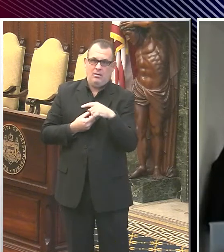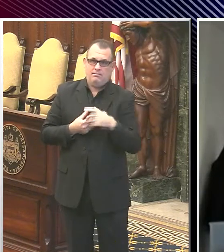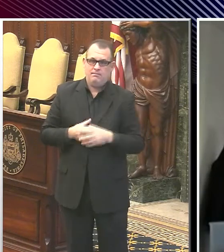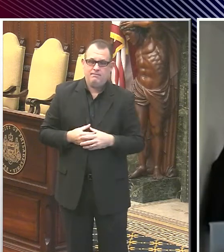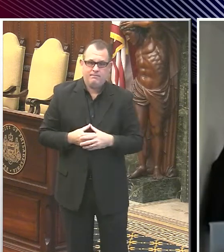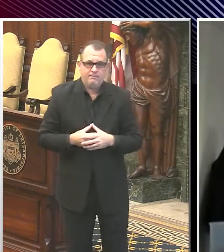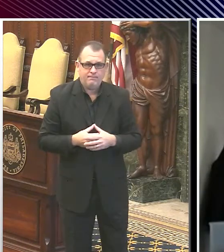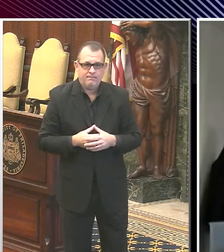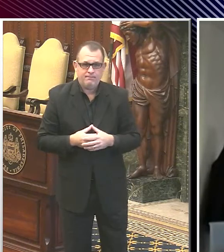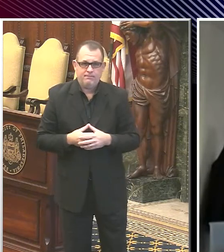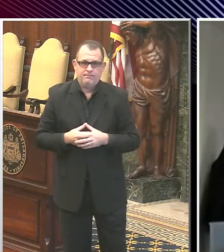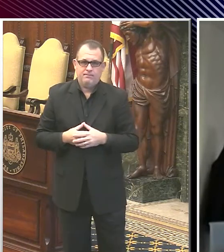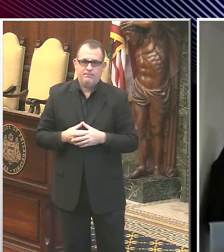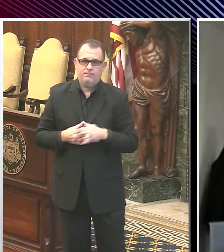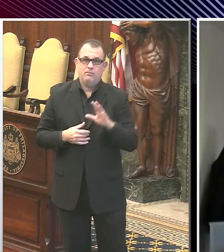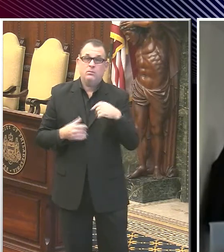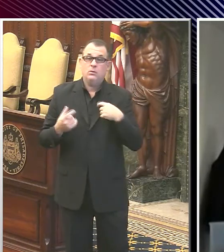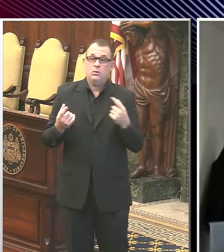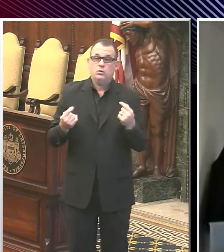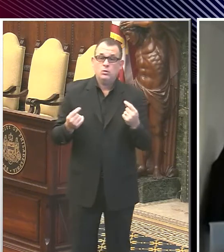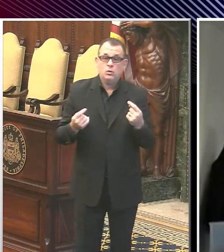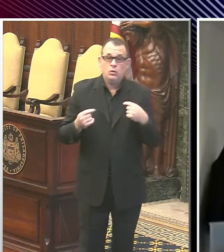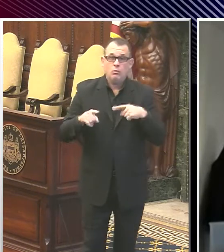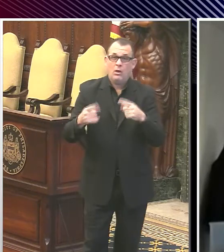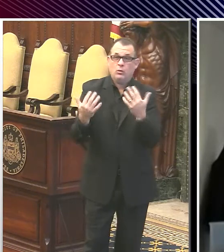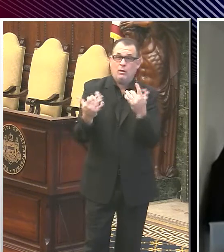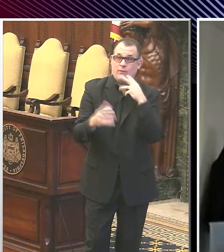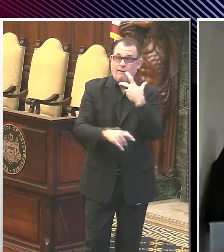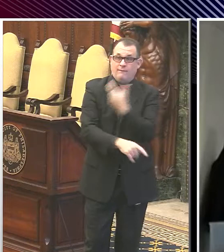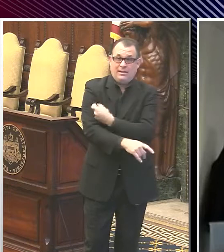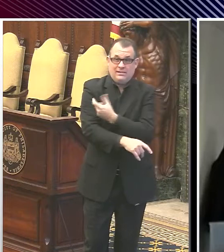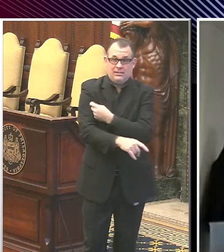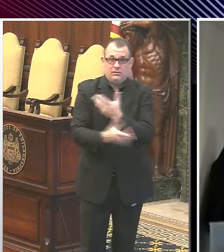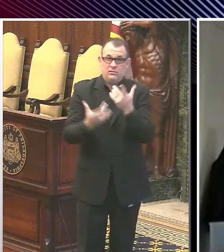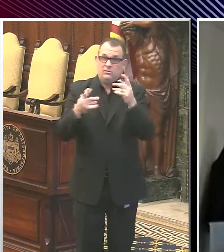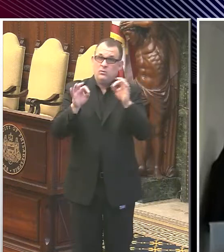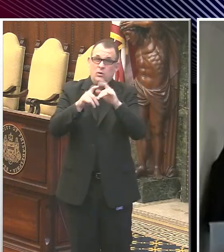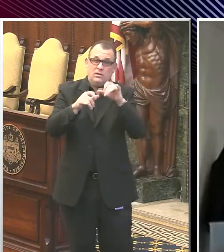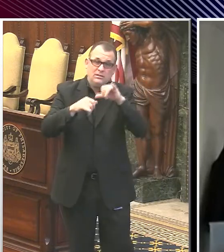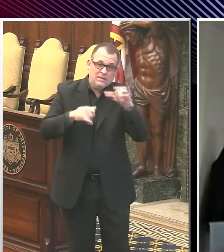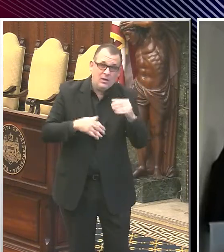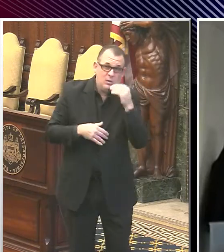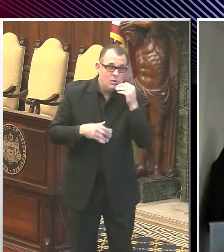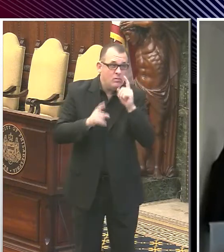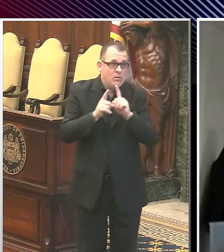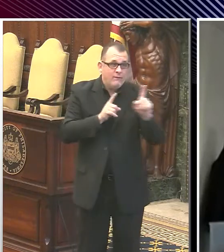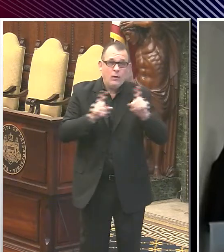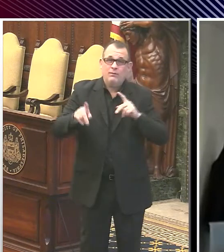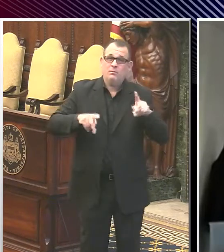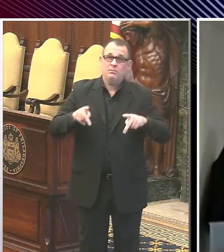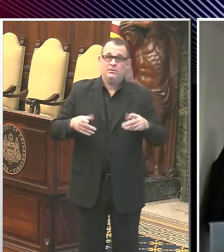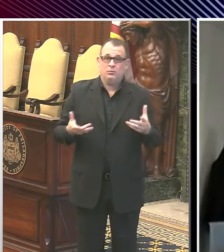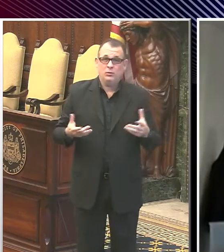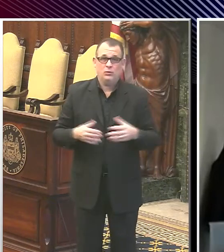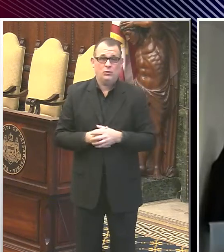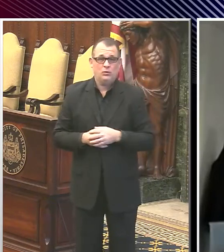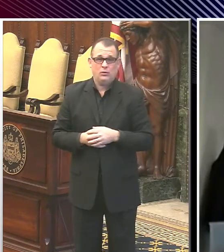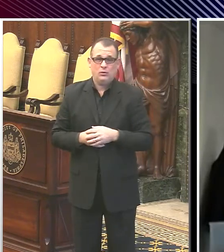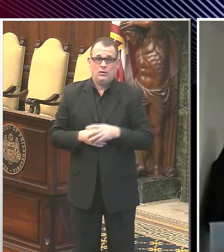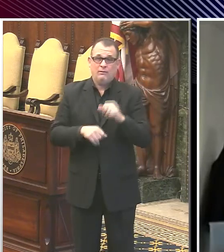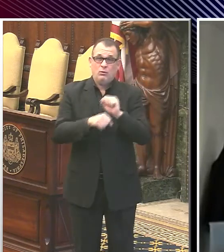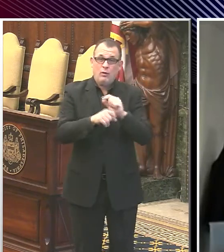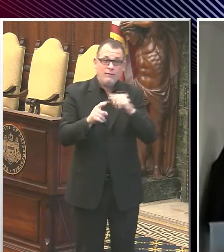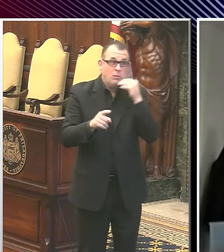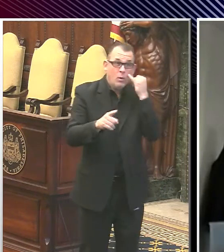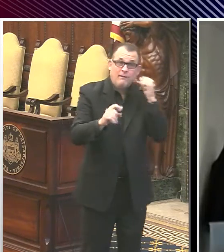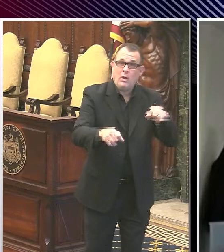So what should everyone do in the meantime? It's safer at home. Stay away from people other than your household members. Work from home unless it's impossible for you to